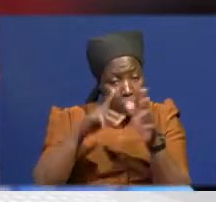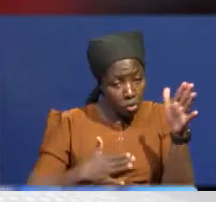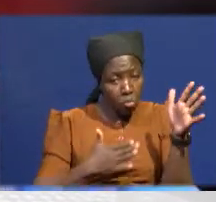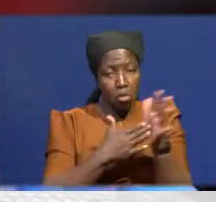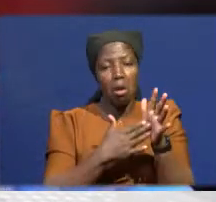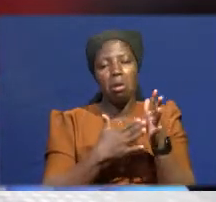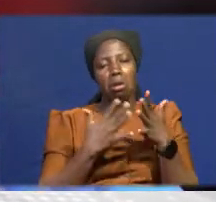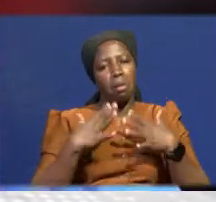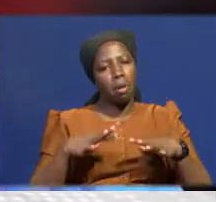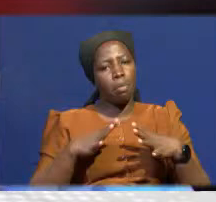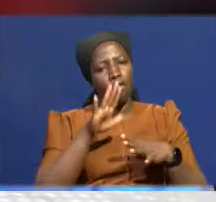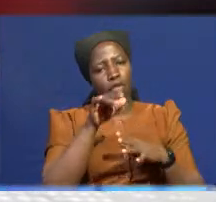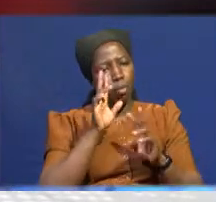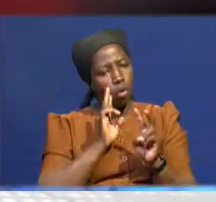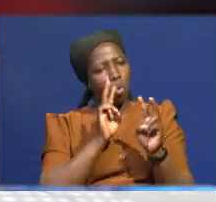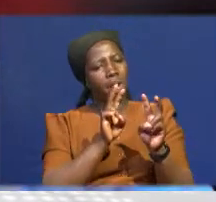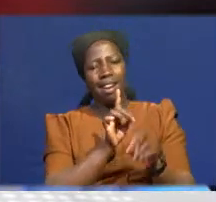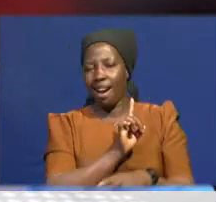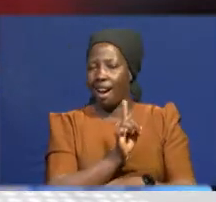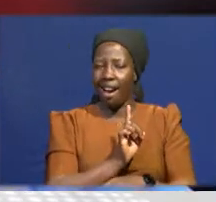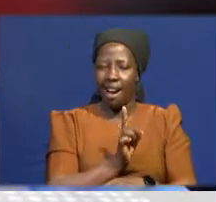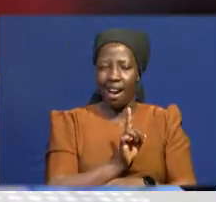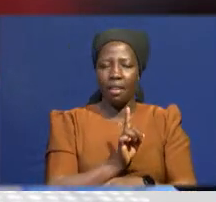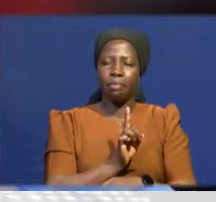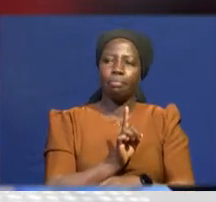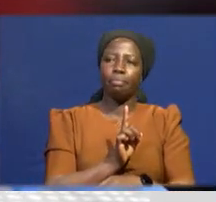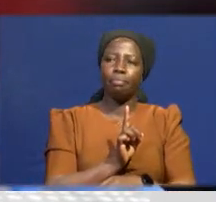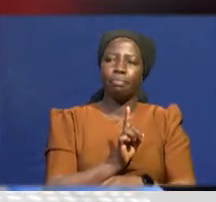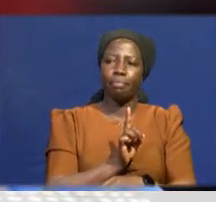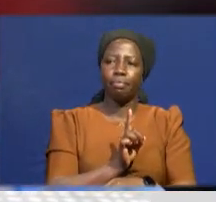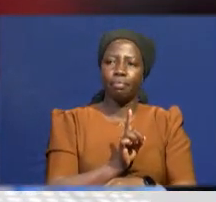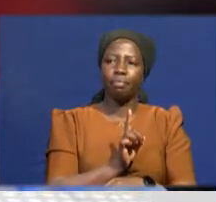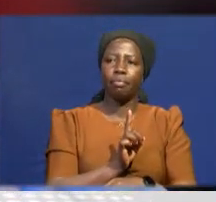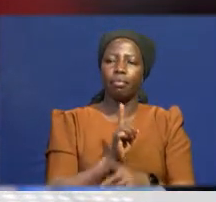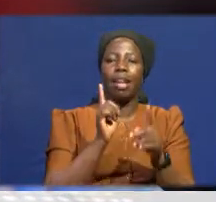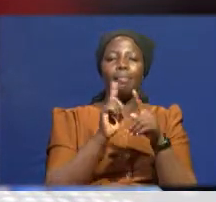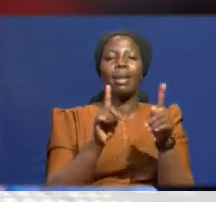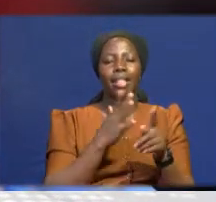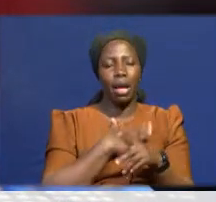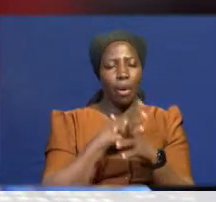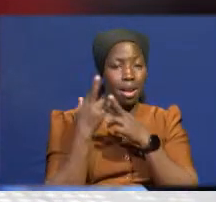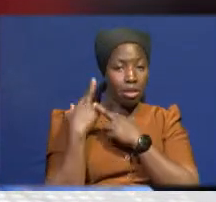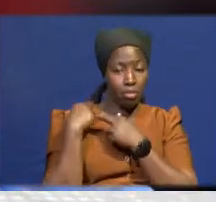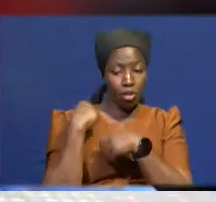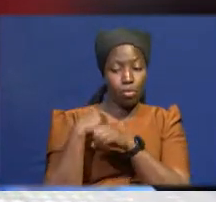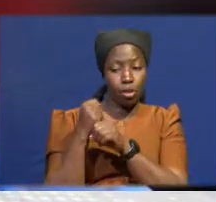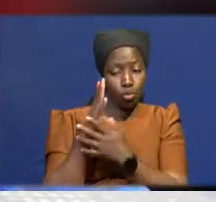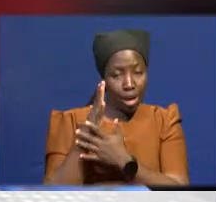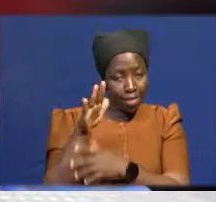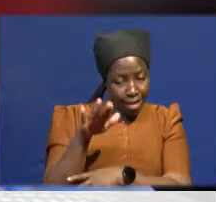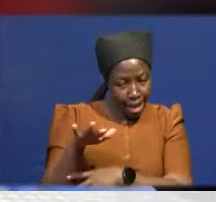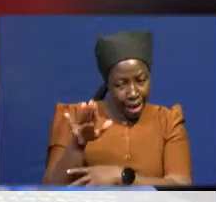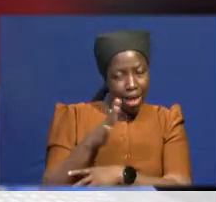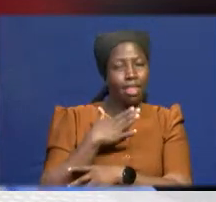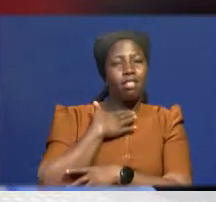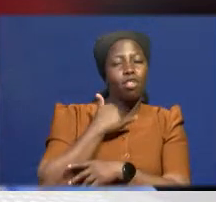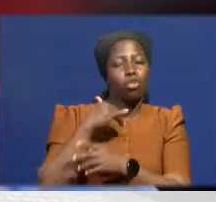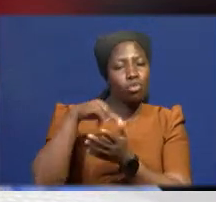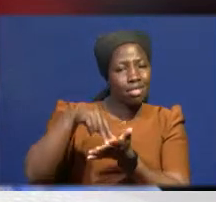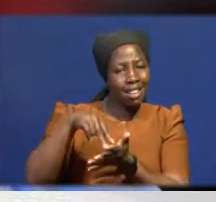from viewing and having their best viewing points, but it's for us to make sure that the places they want to be, they are